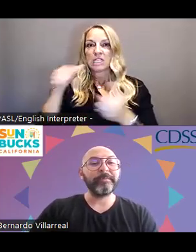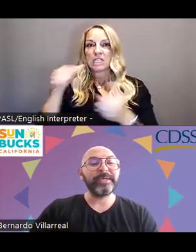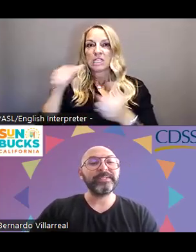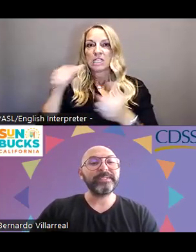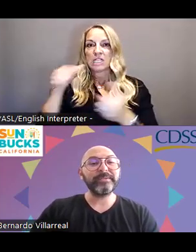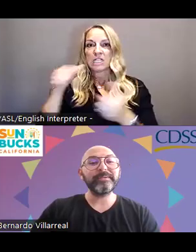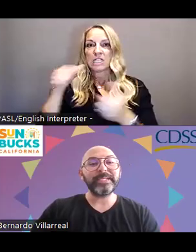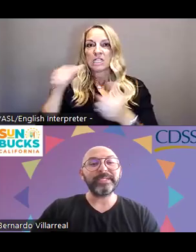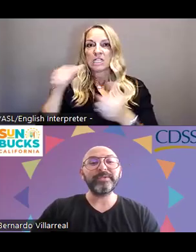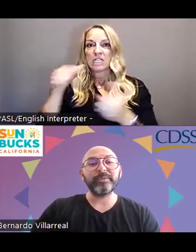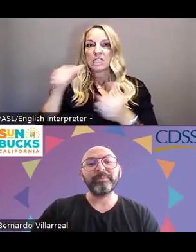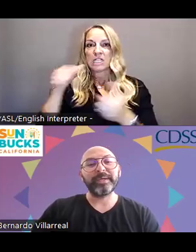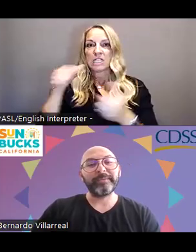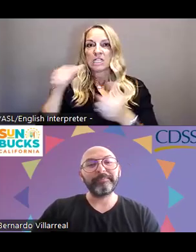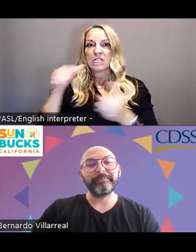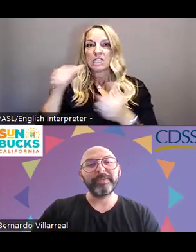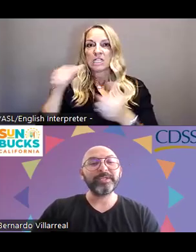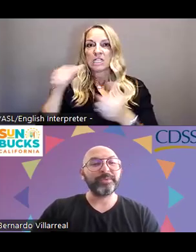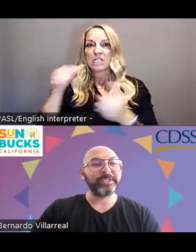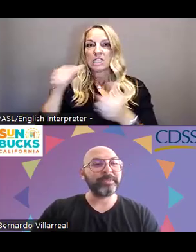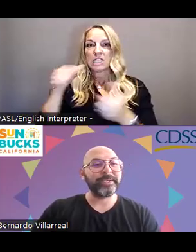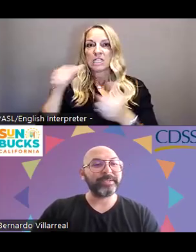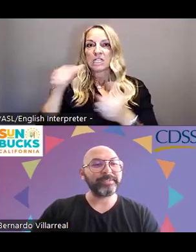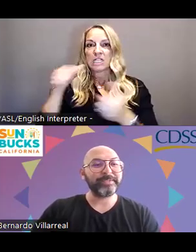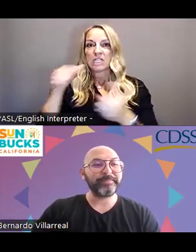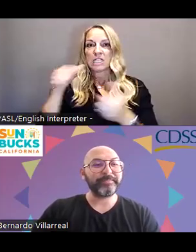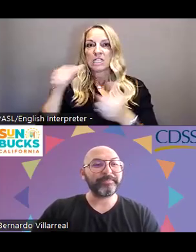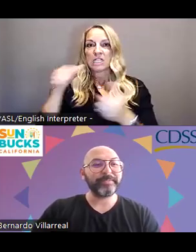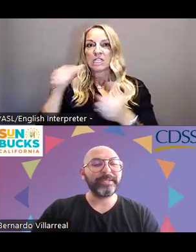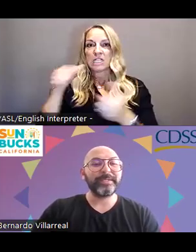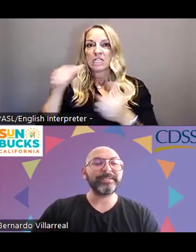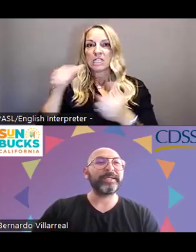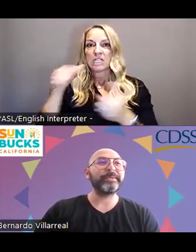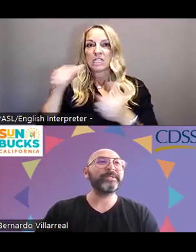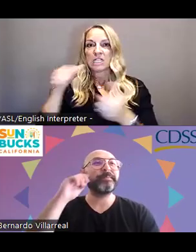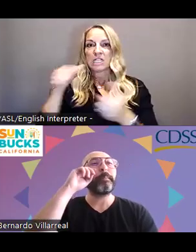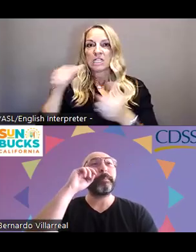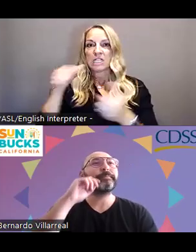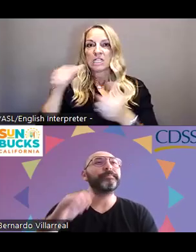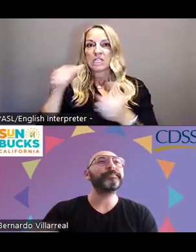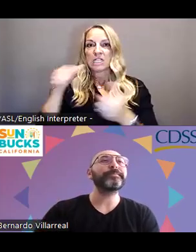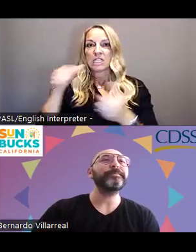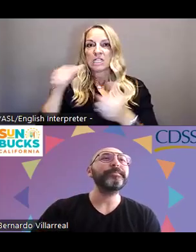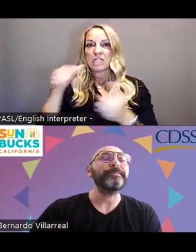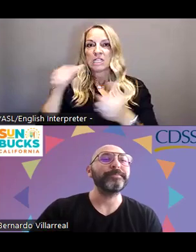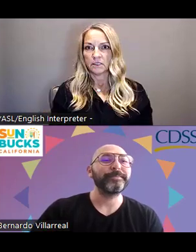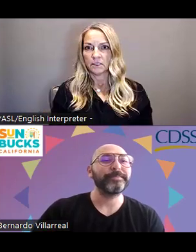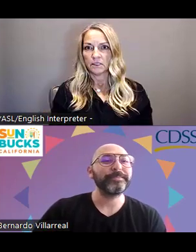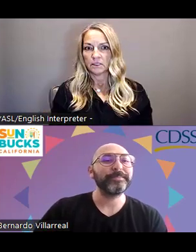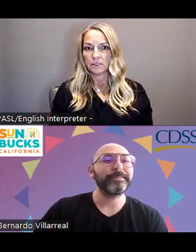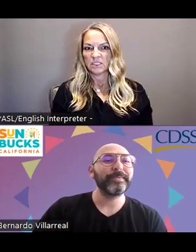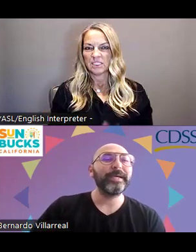receive Medi-Cal may still need to apply, as we'll explain next. Next slide, please.